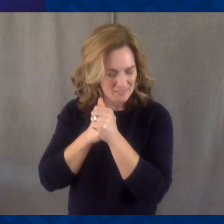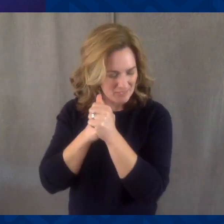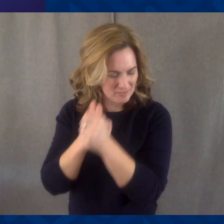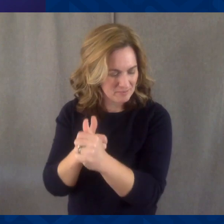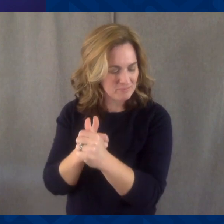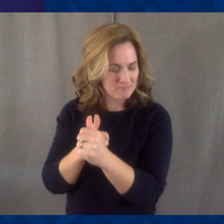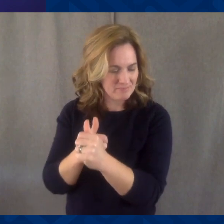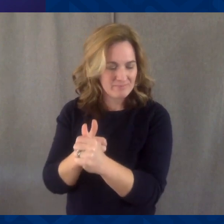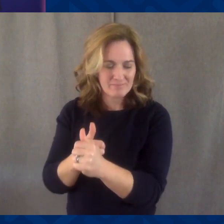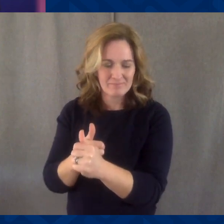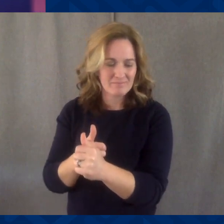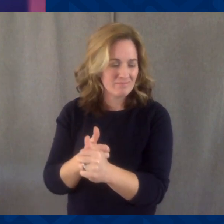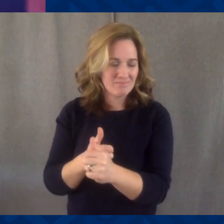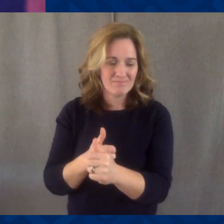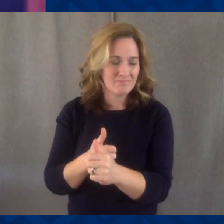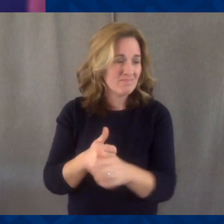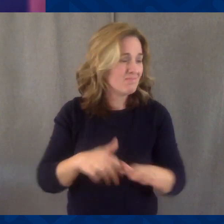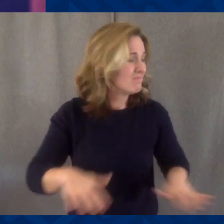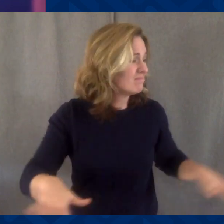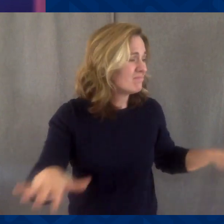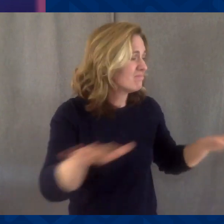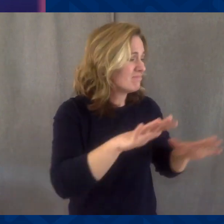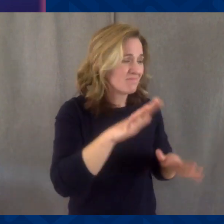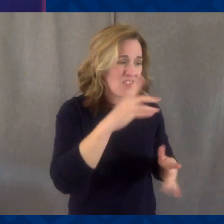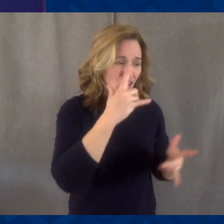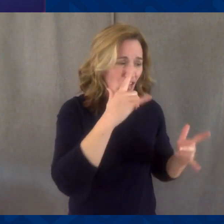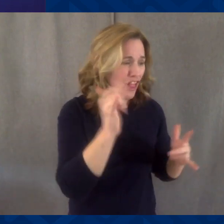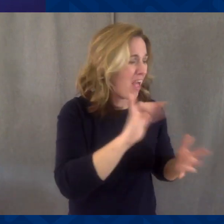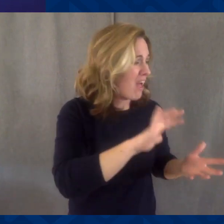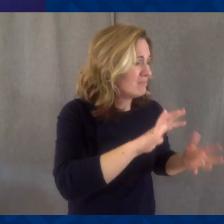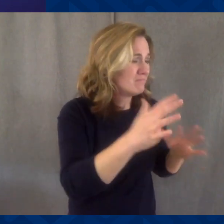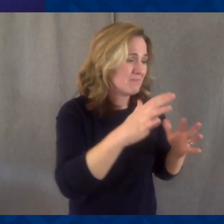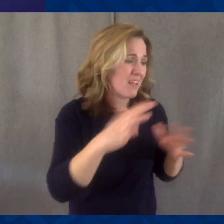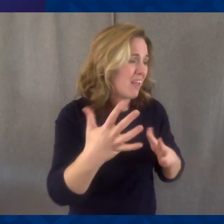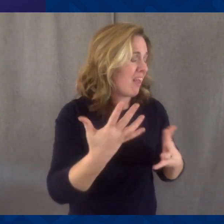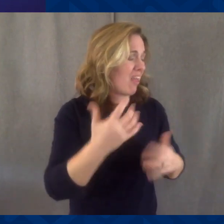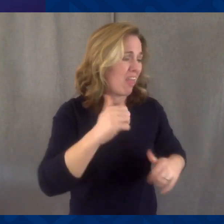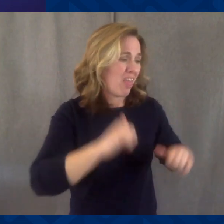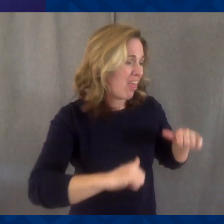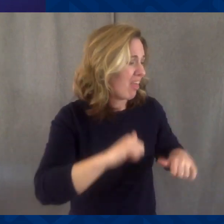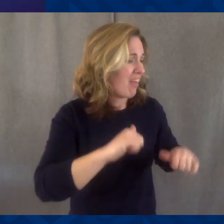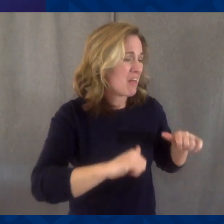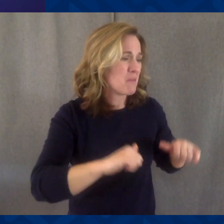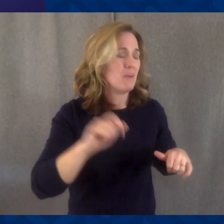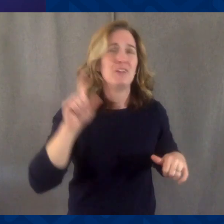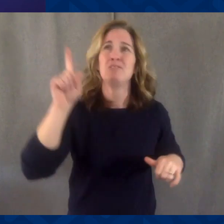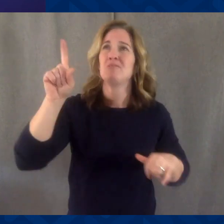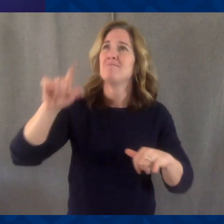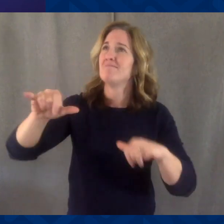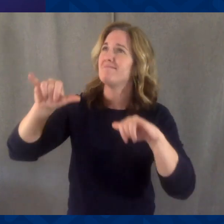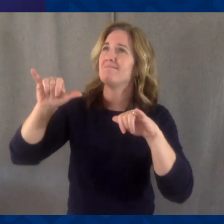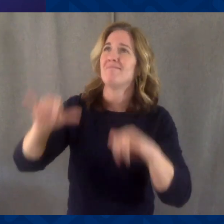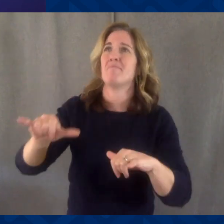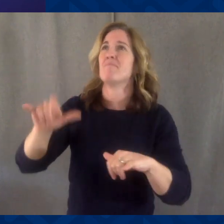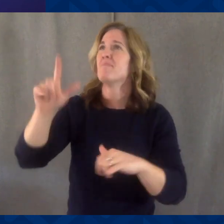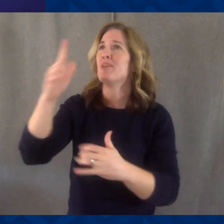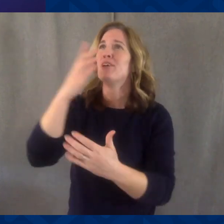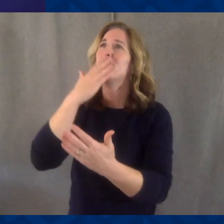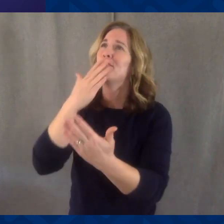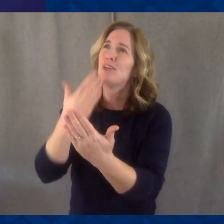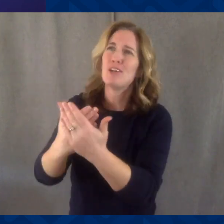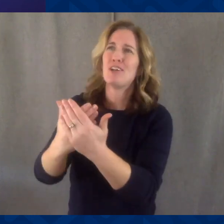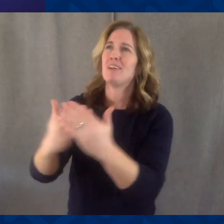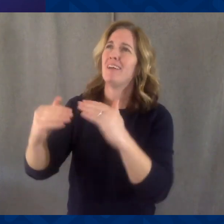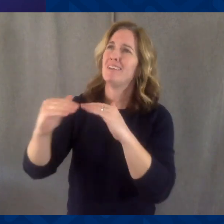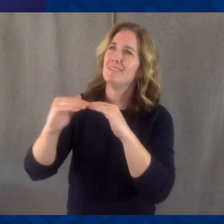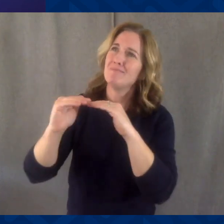Even in the midst of chaos and in the midst of the unknown, that doesn't change of how good you are. You